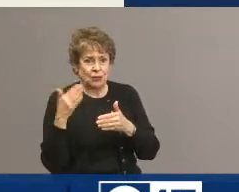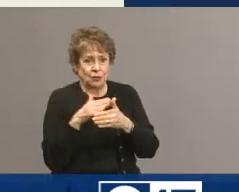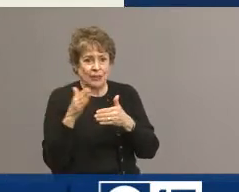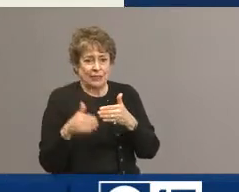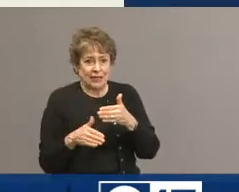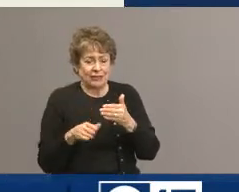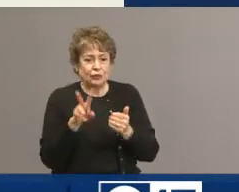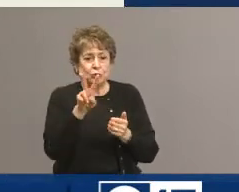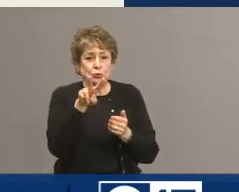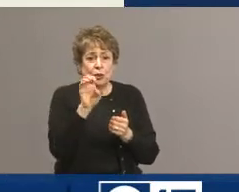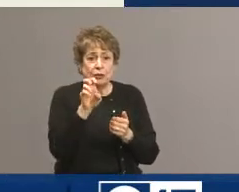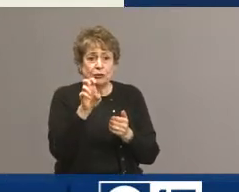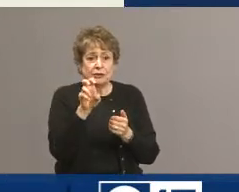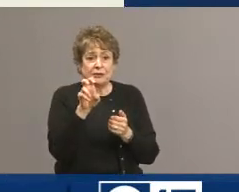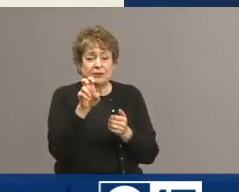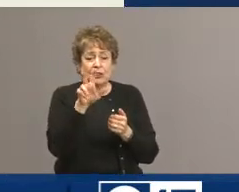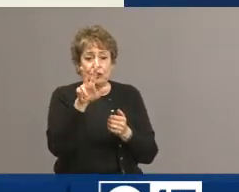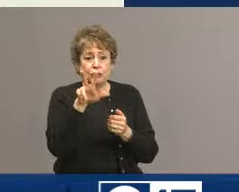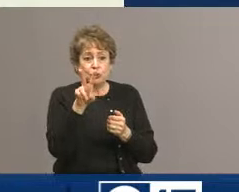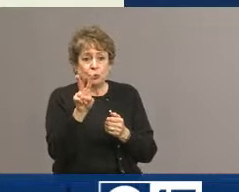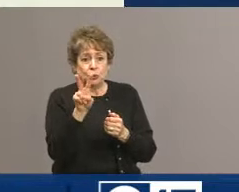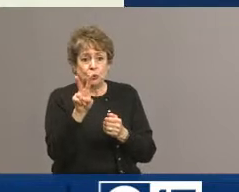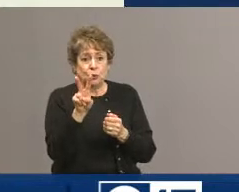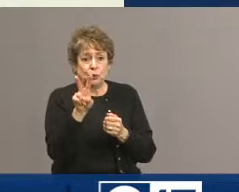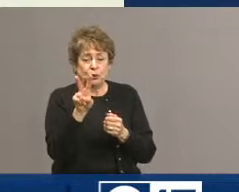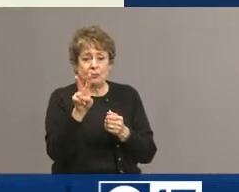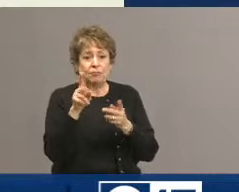pooling that Dr. Christ attempted to put into